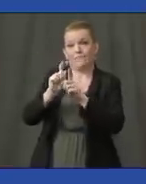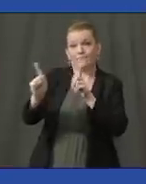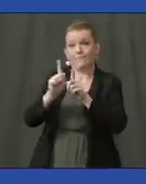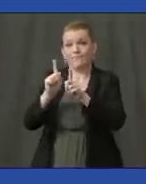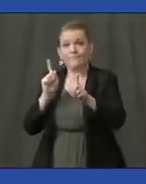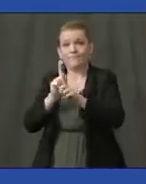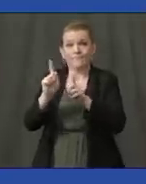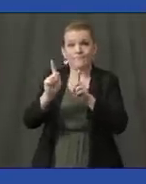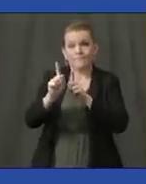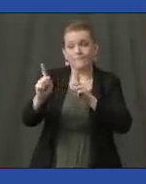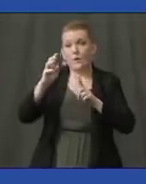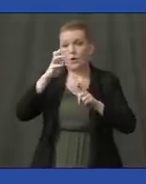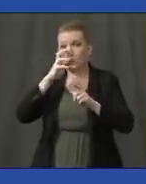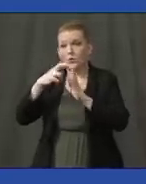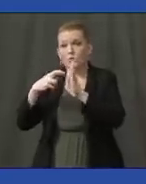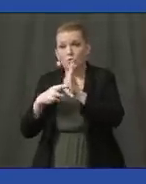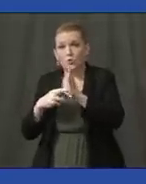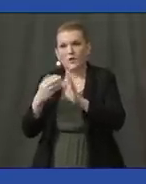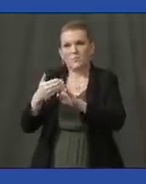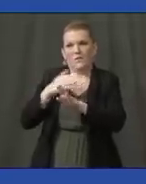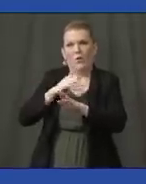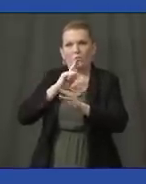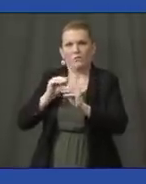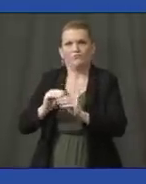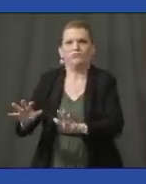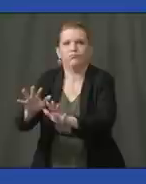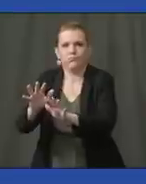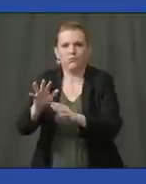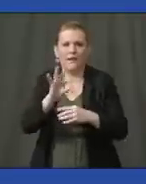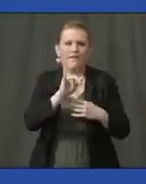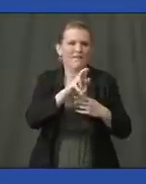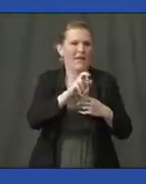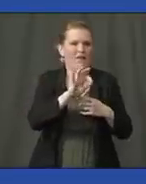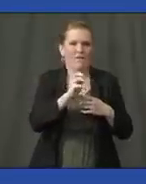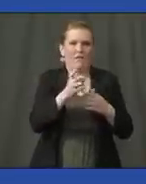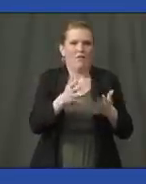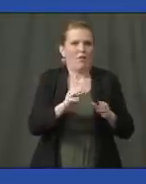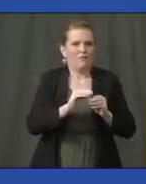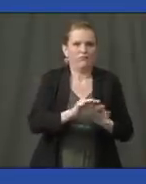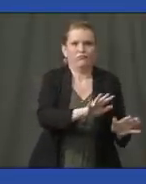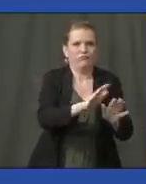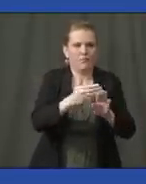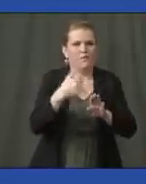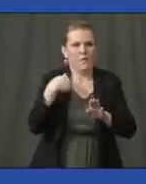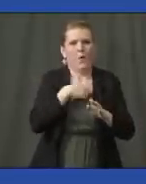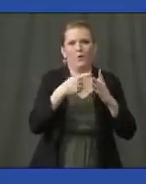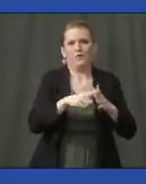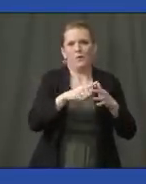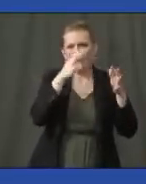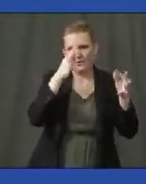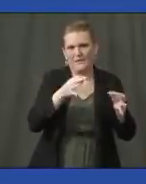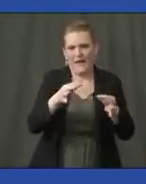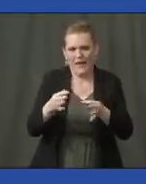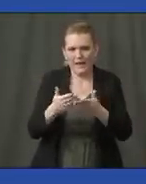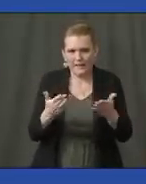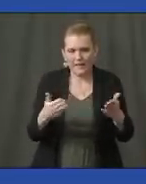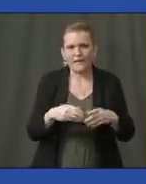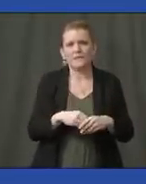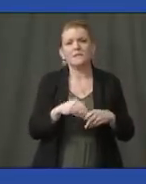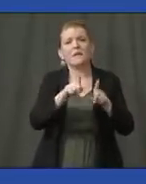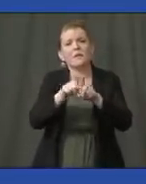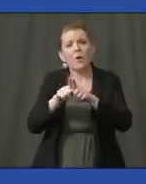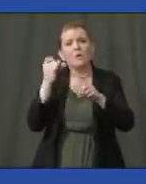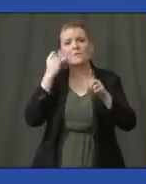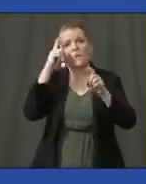is catching on. And secondly, it's just worth thinking about Fairfield County, New Haven, and